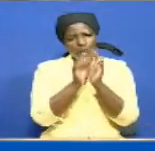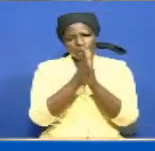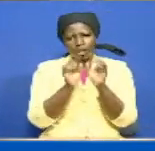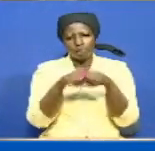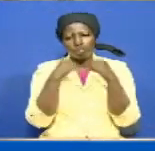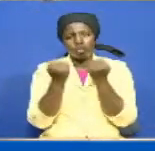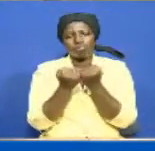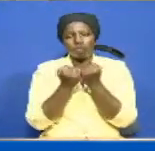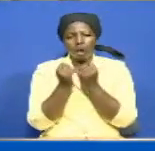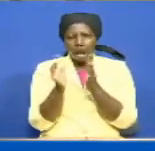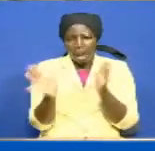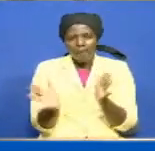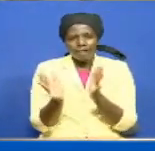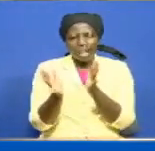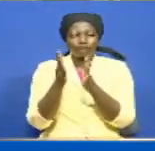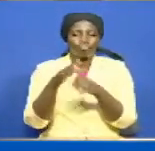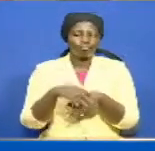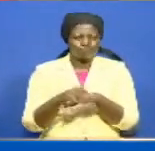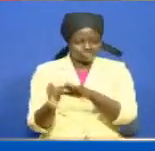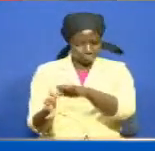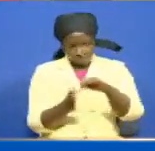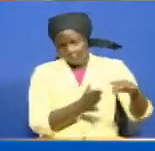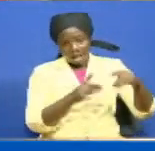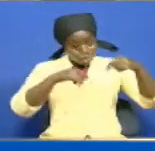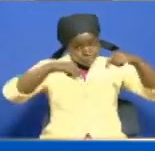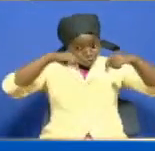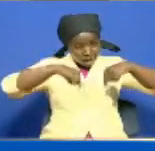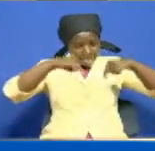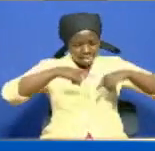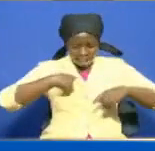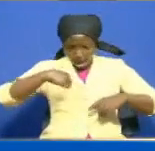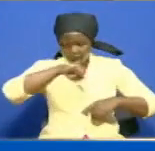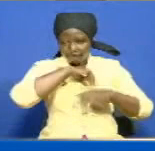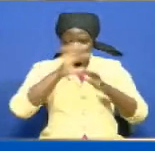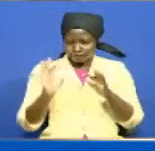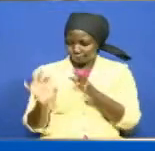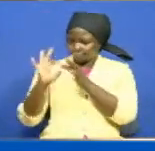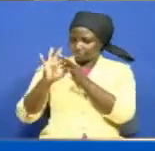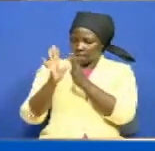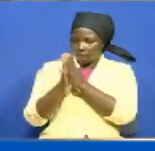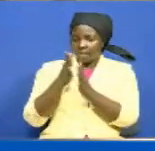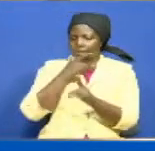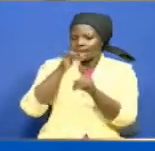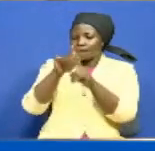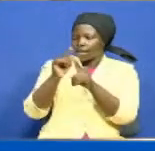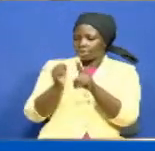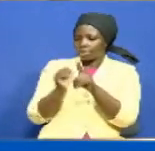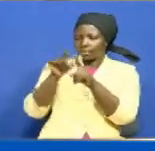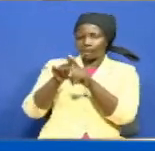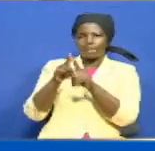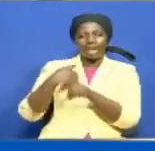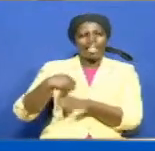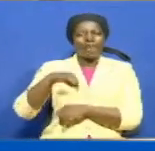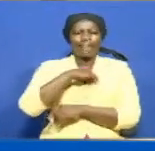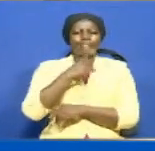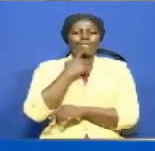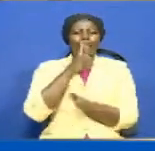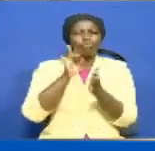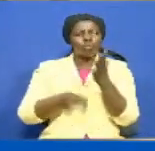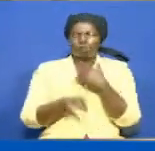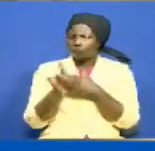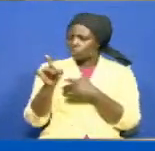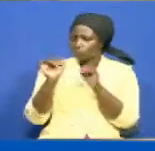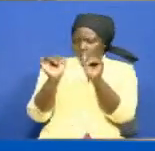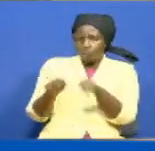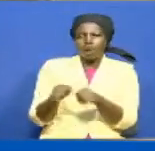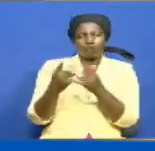quote. So today, we join hands with our brothers and sisters, and we say to them that they can count